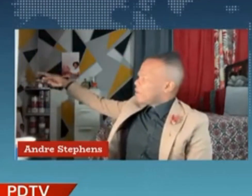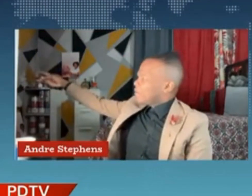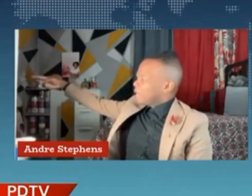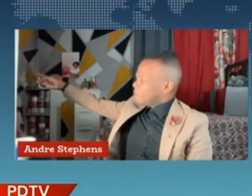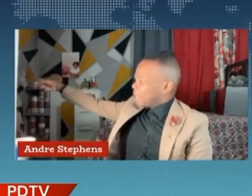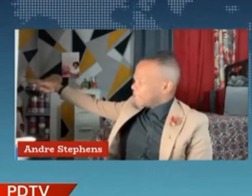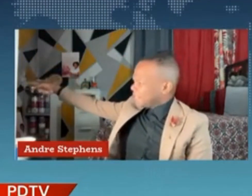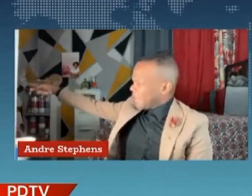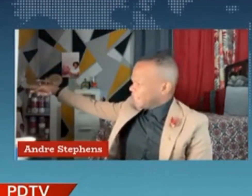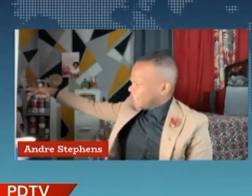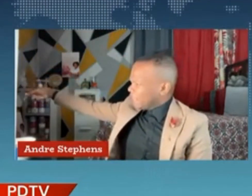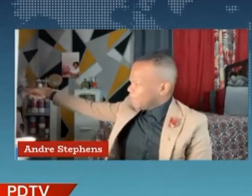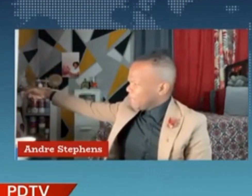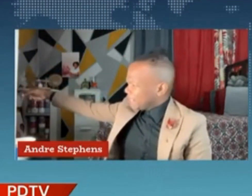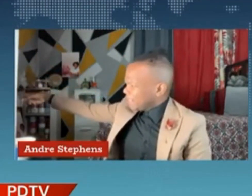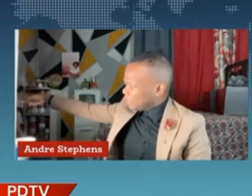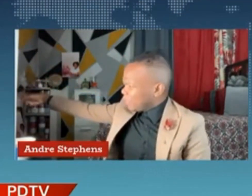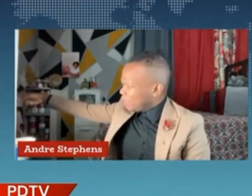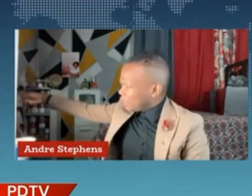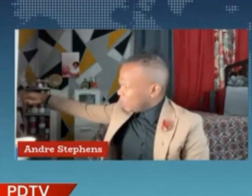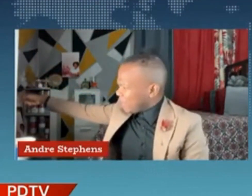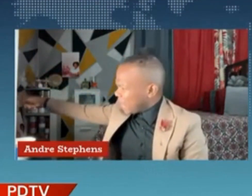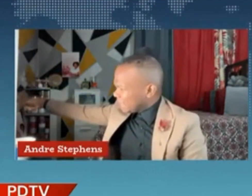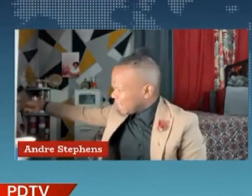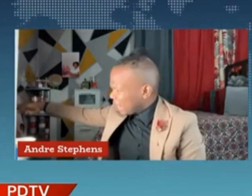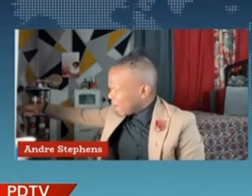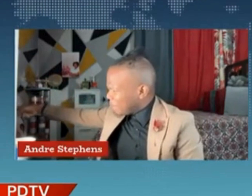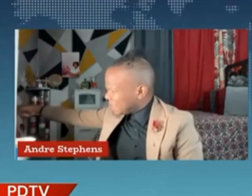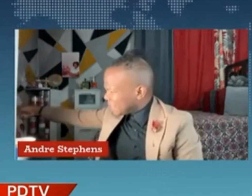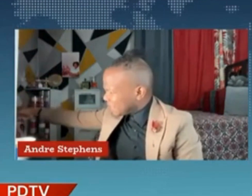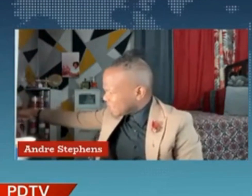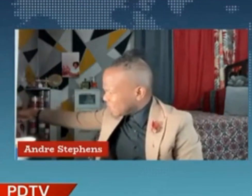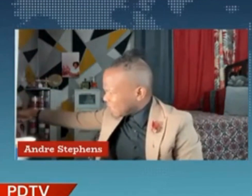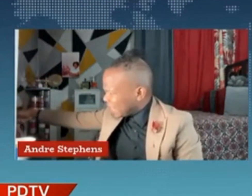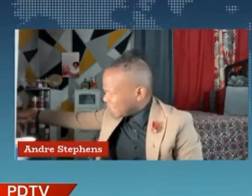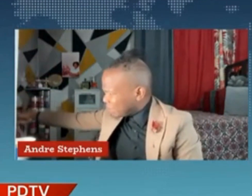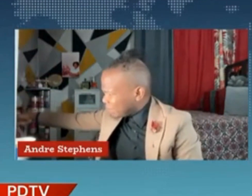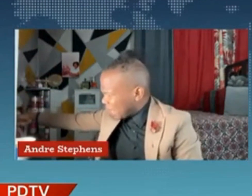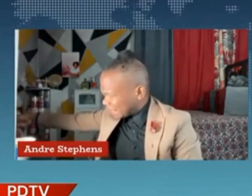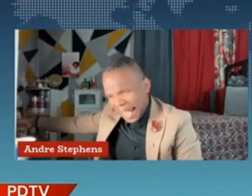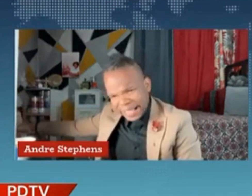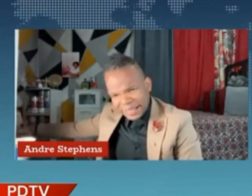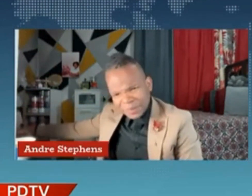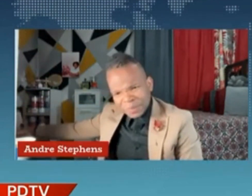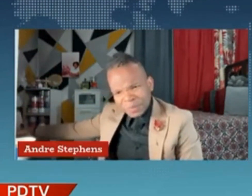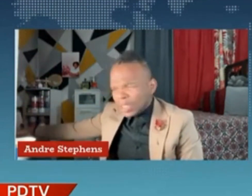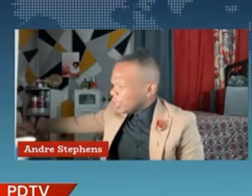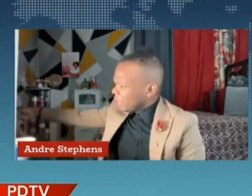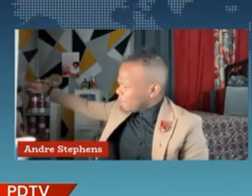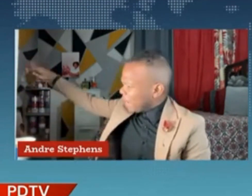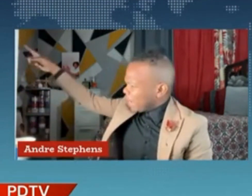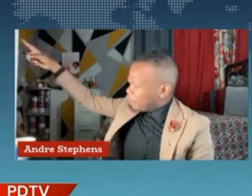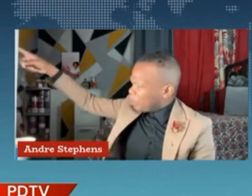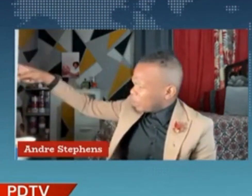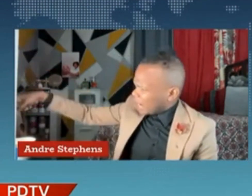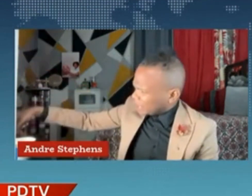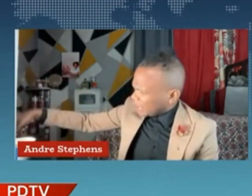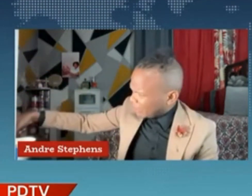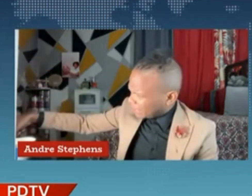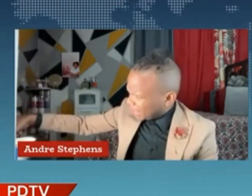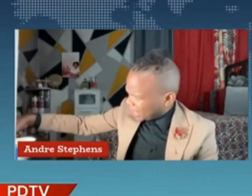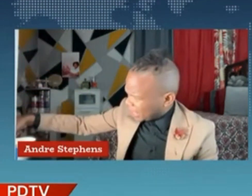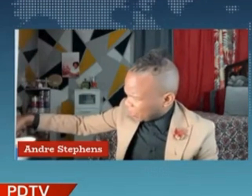raiders, you remember the backside business with how much billions of dollars missing in the backside? You remember